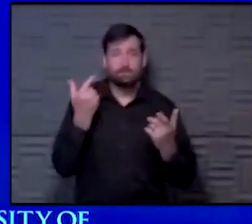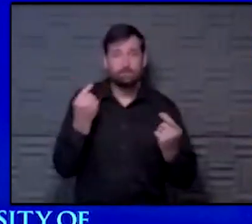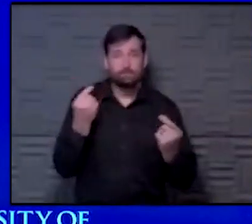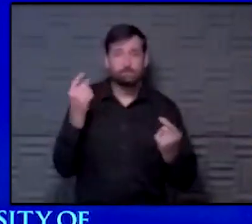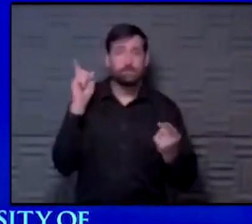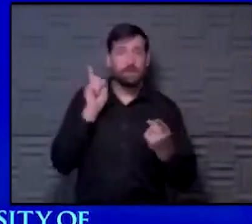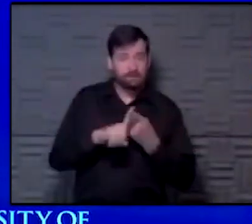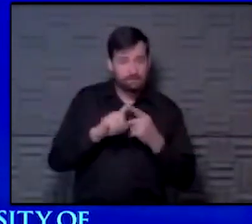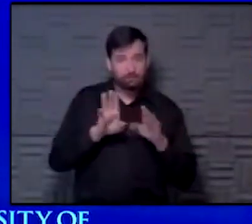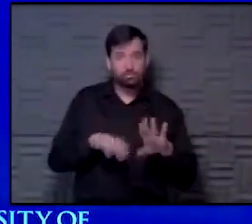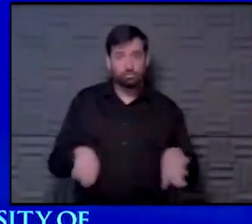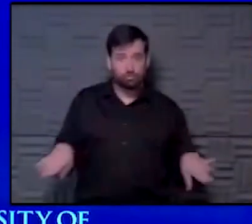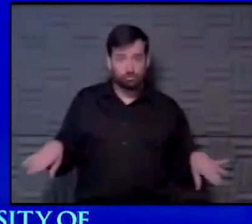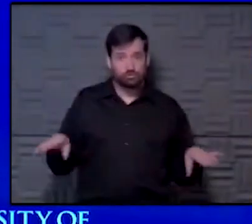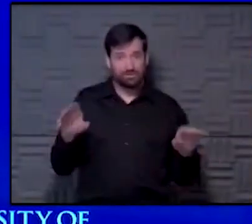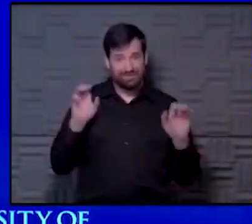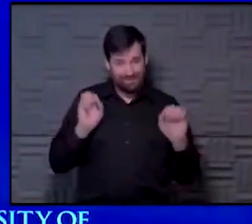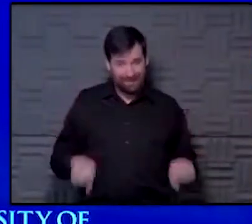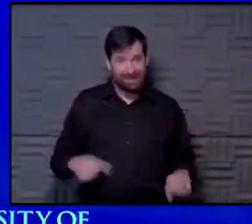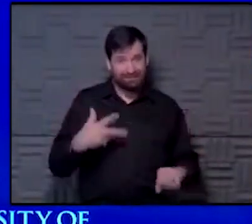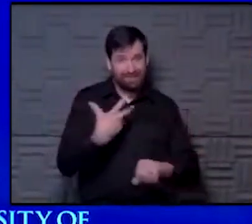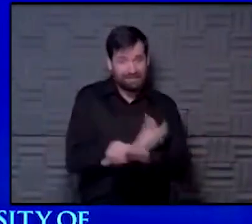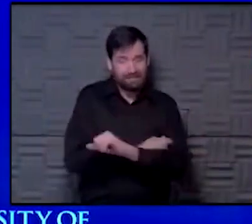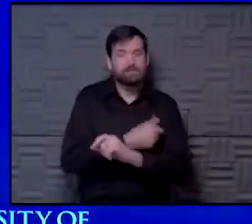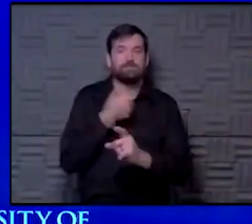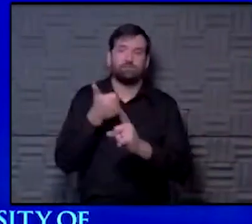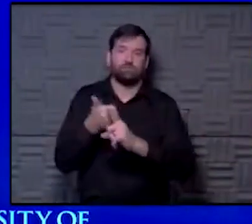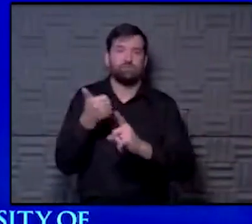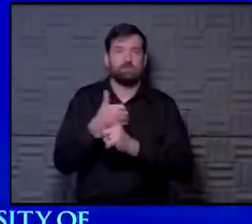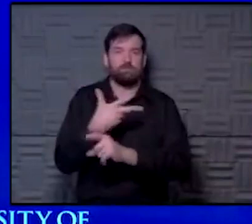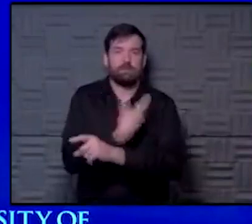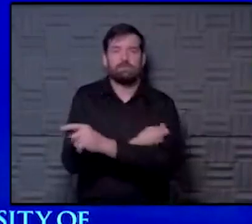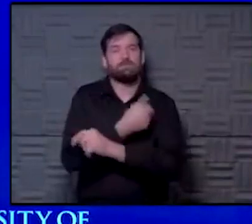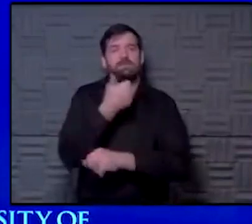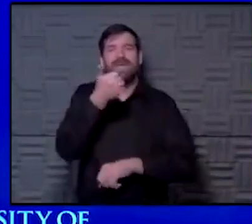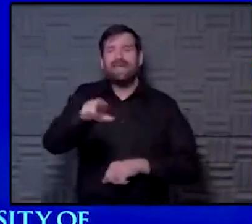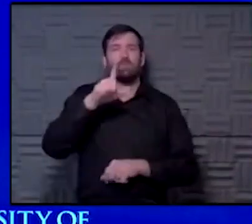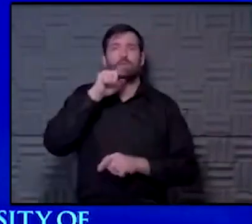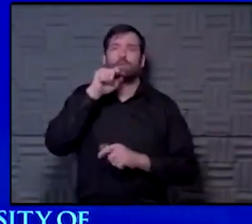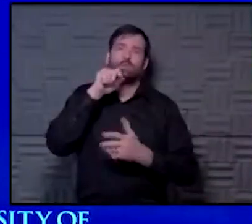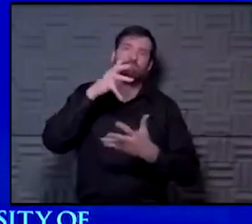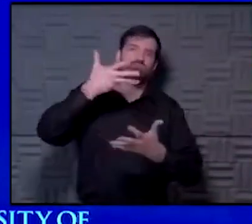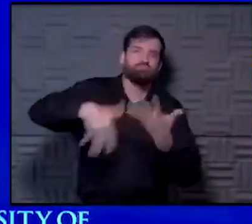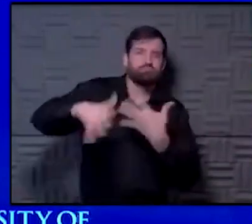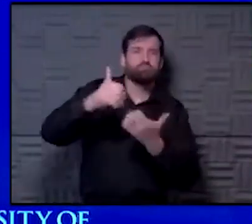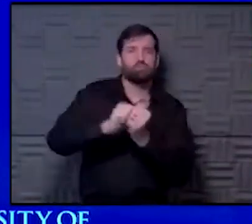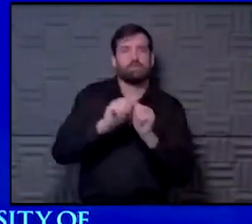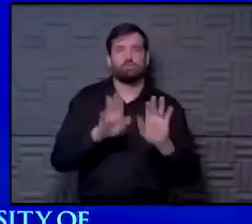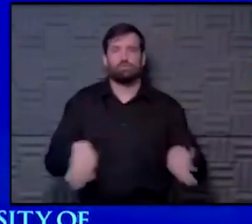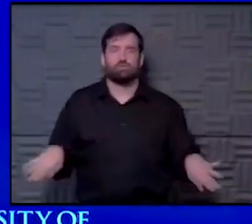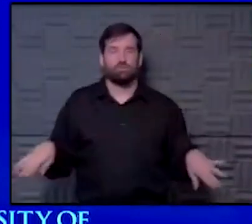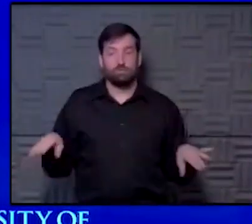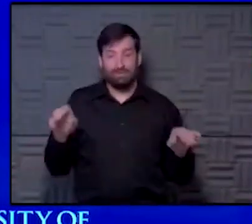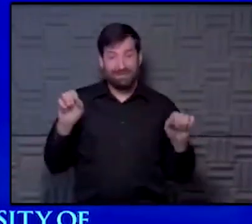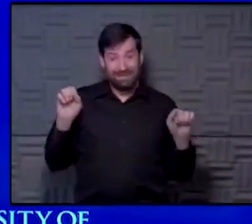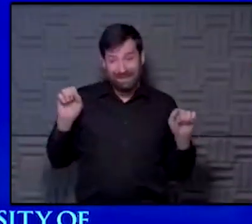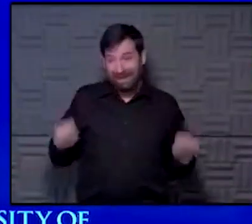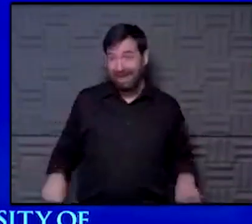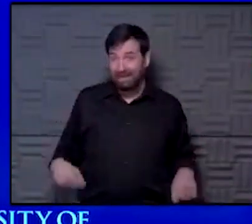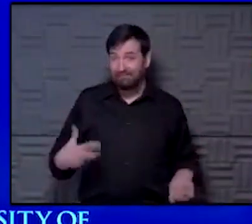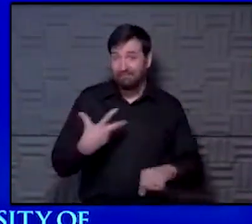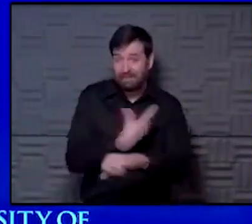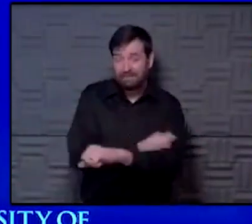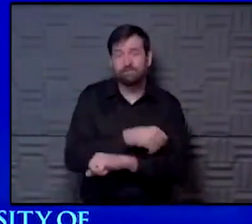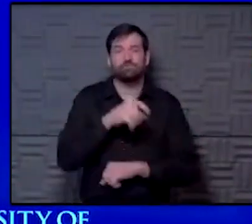your children can be vaccinated is to get vaccinated yourself. Anyone who will interact with them who can get vaccinated